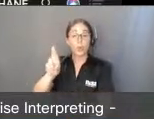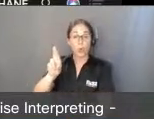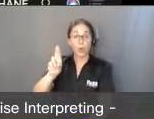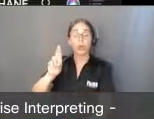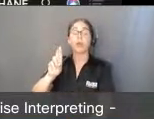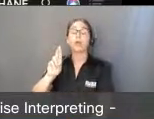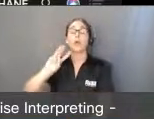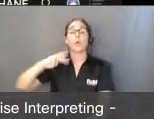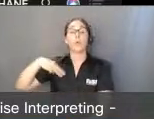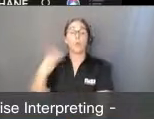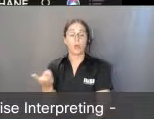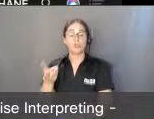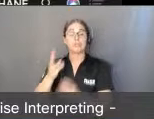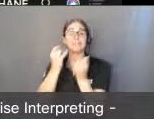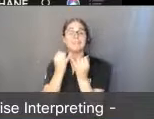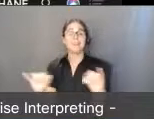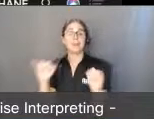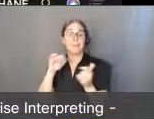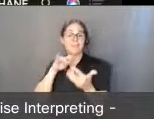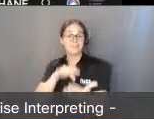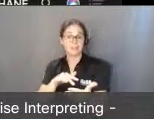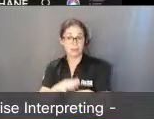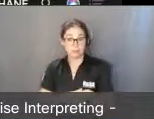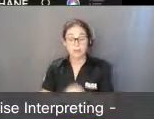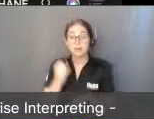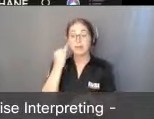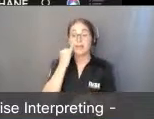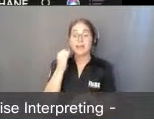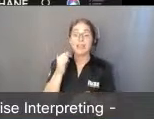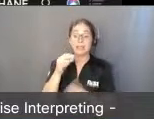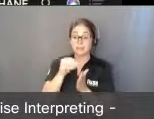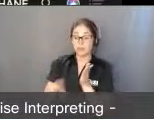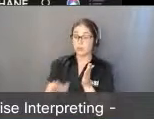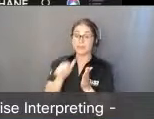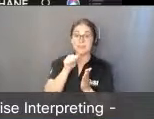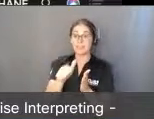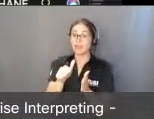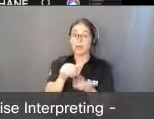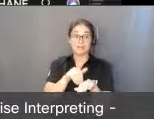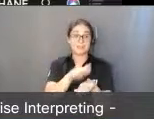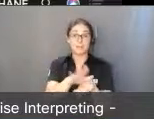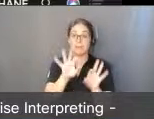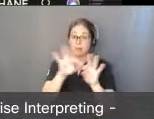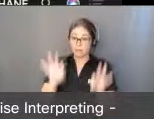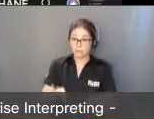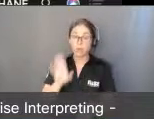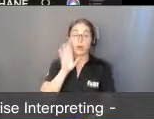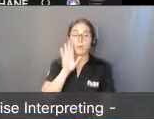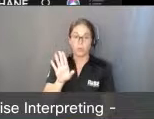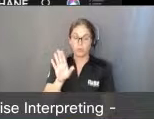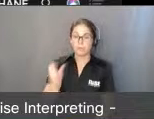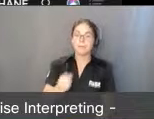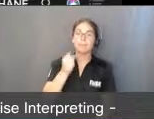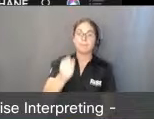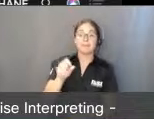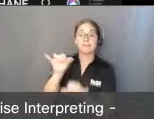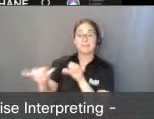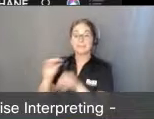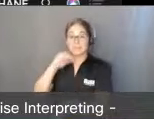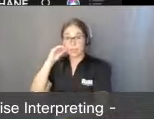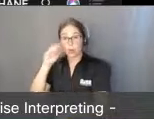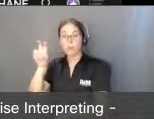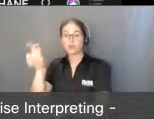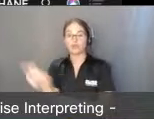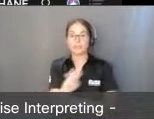Program. Students whose parents did not submit a form will be placed in the distance learning with a transition to hybrid model once it is safe to do